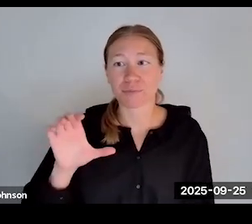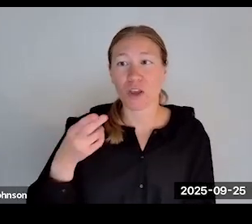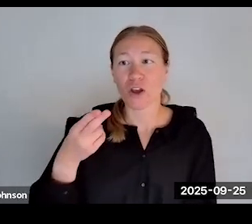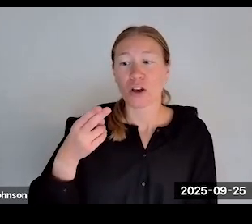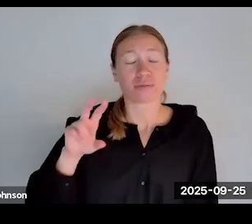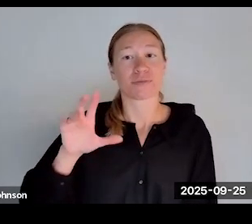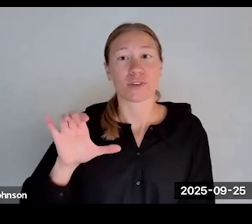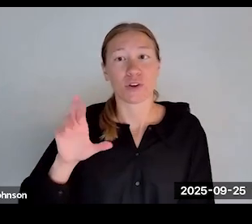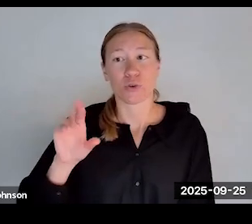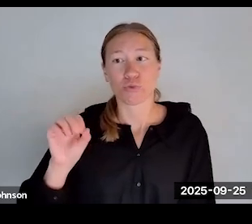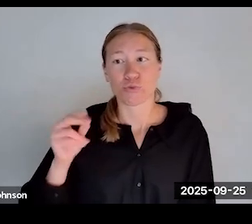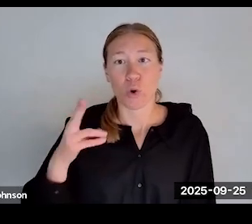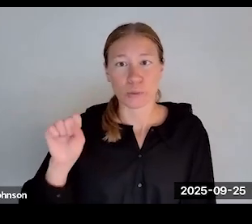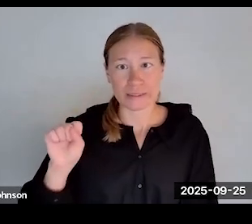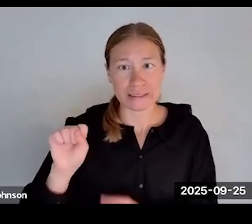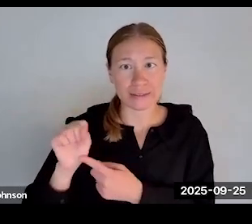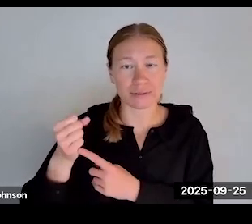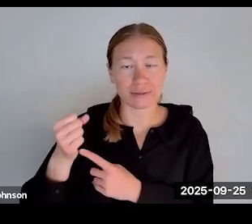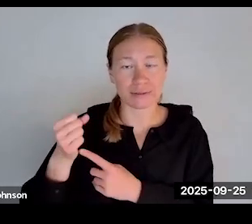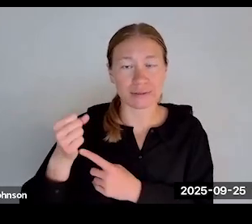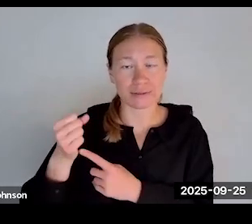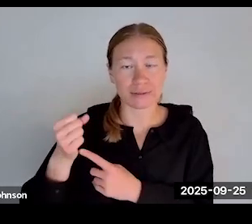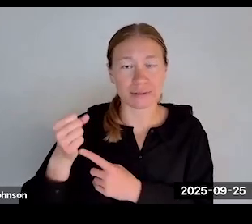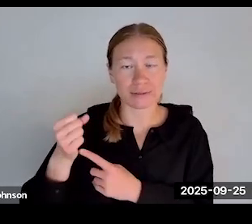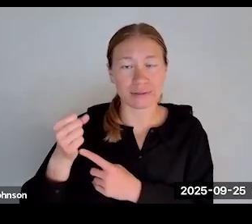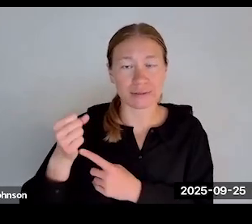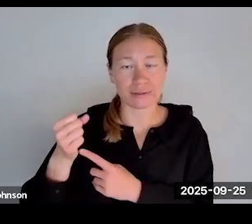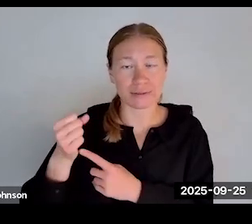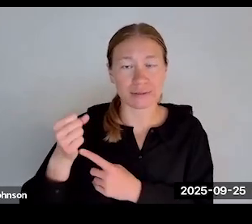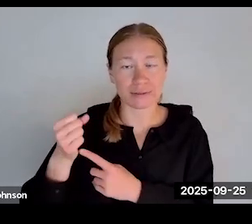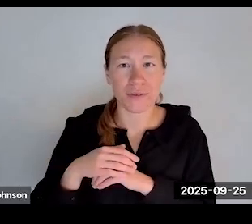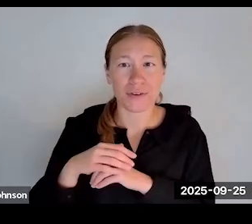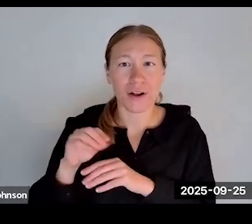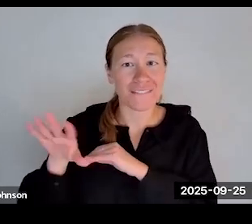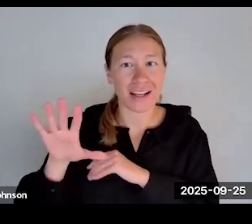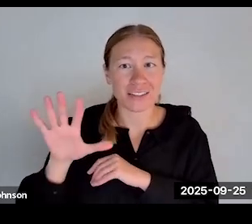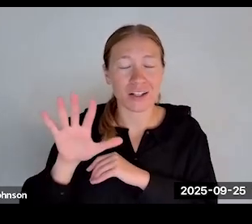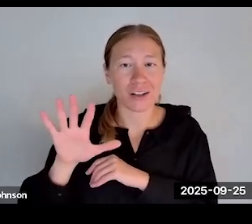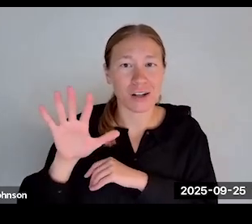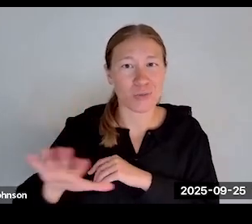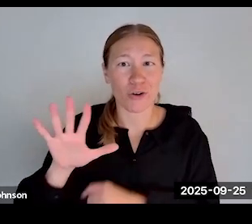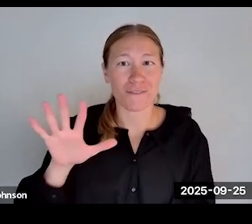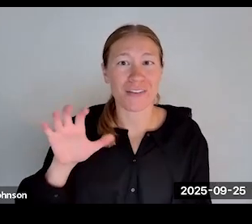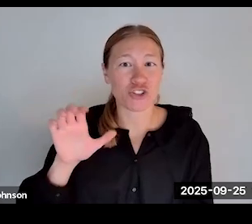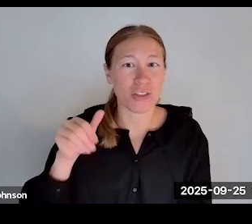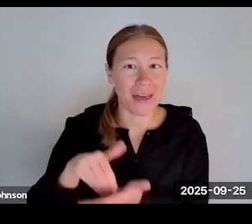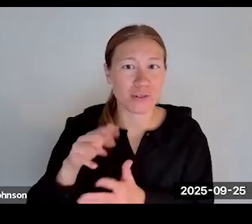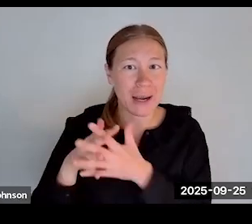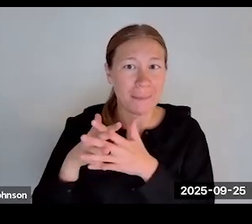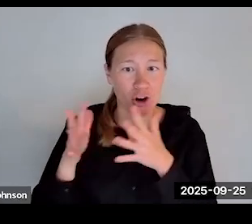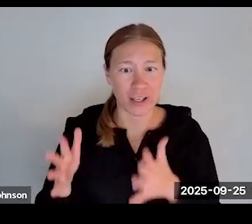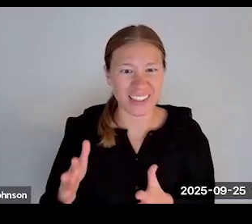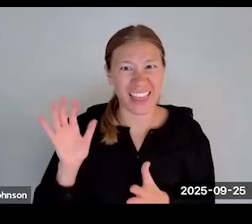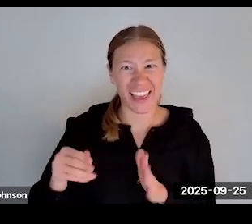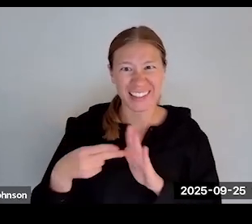of an inflammatory bowel disease, affects around 500,000 Americans and is considered part of a broader trend